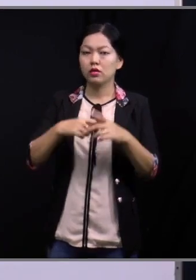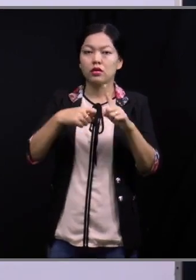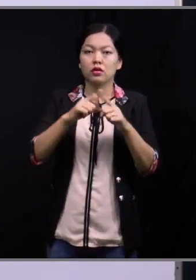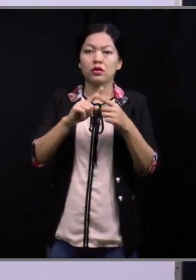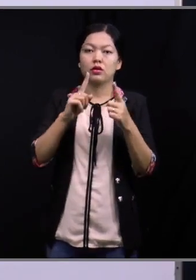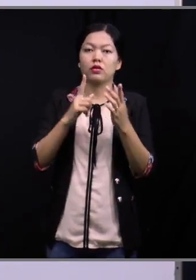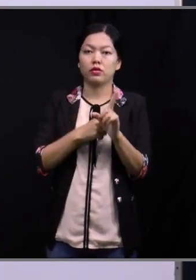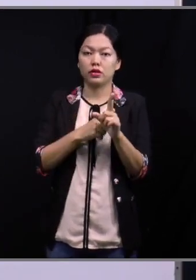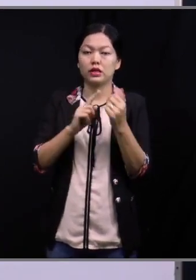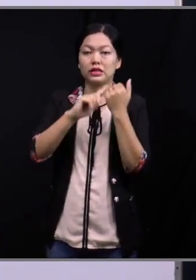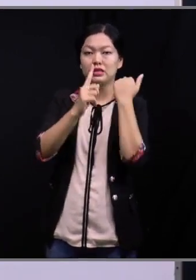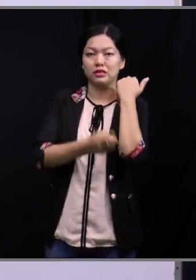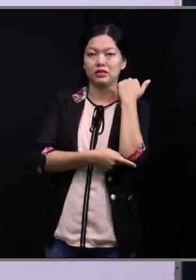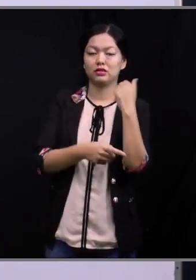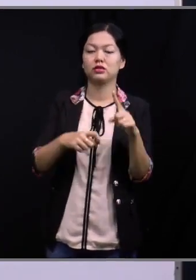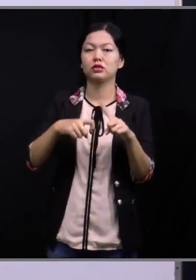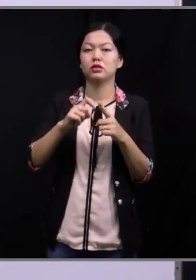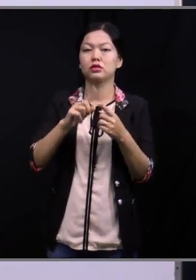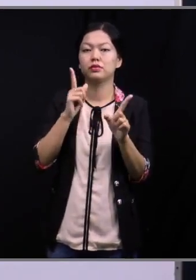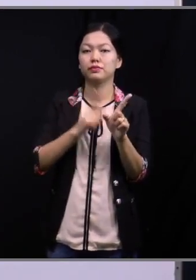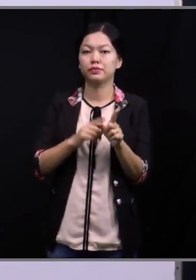this key consists of